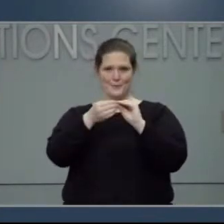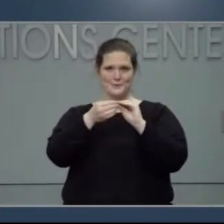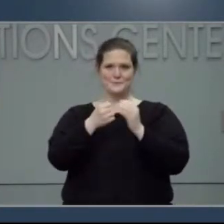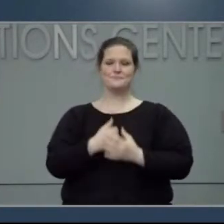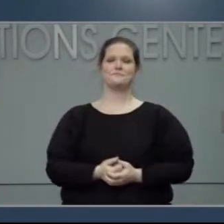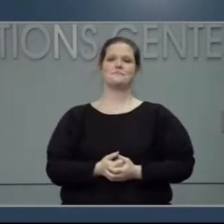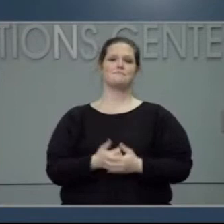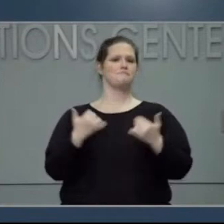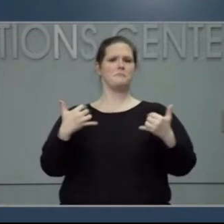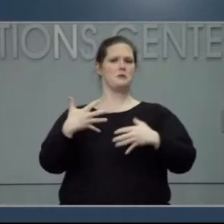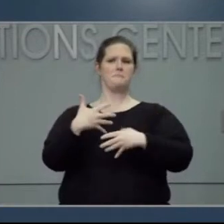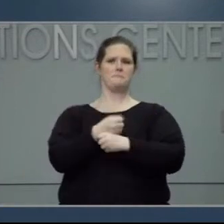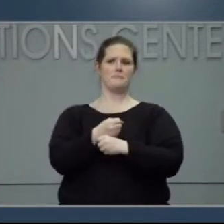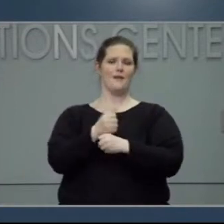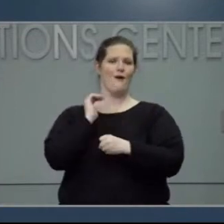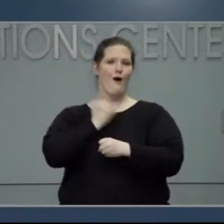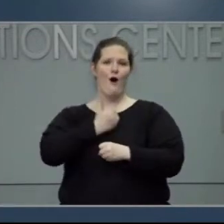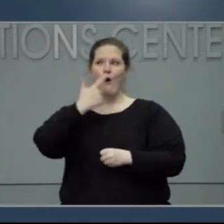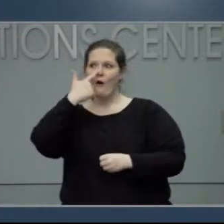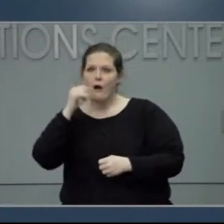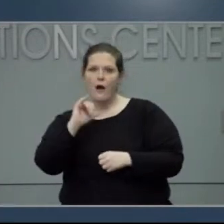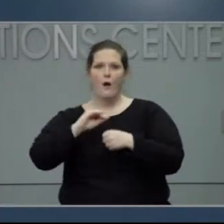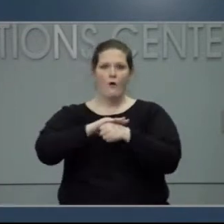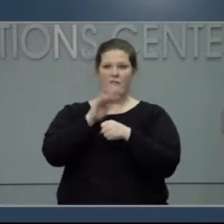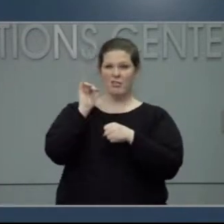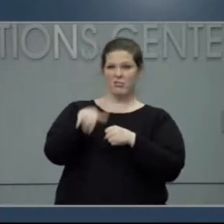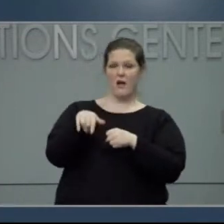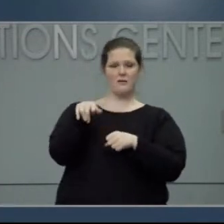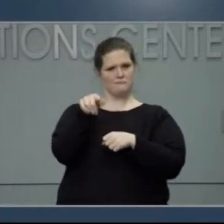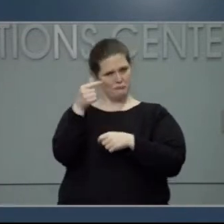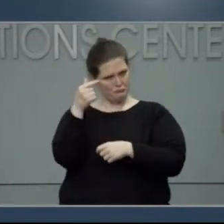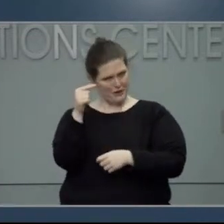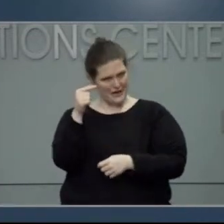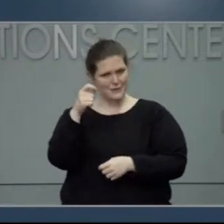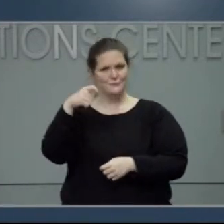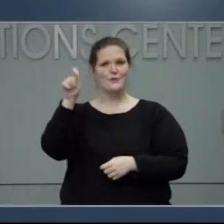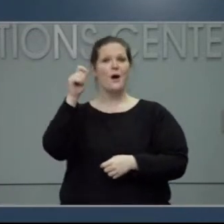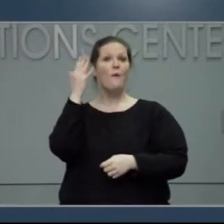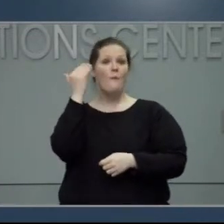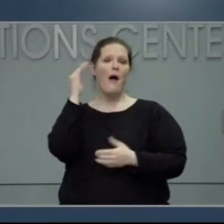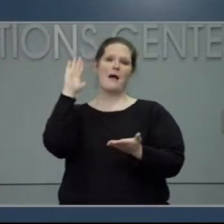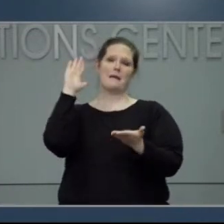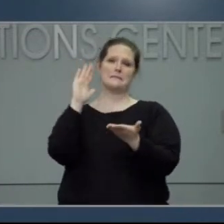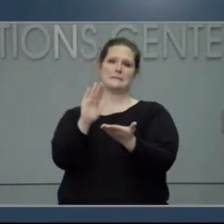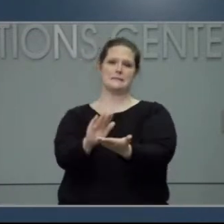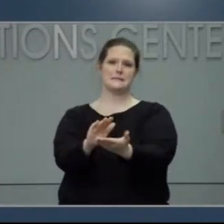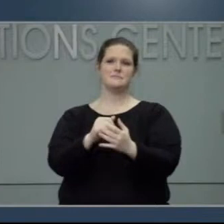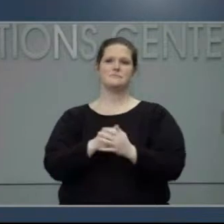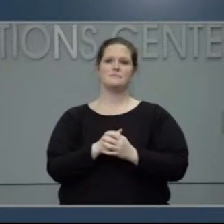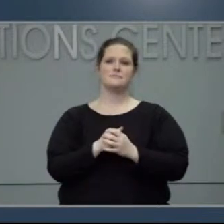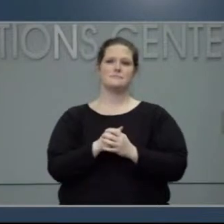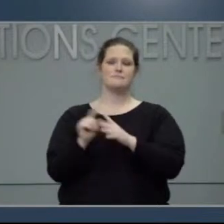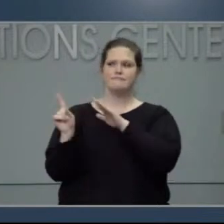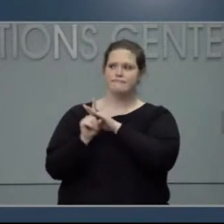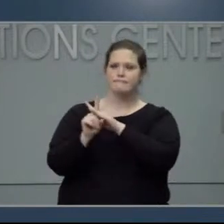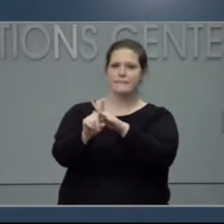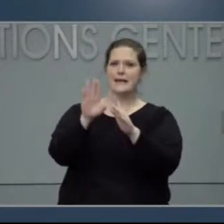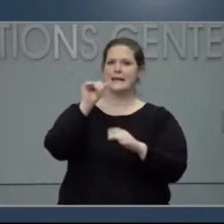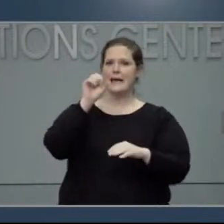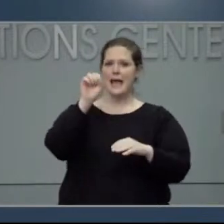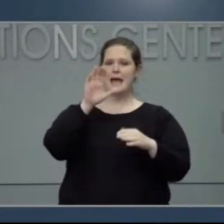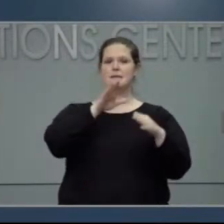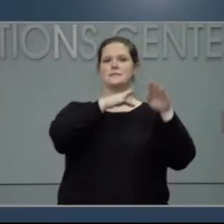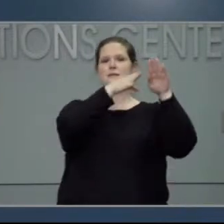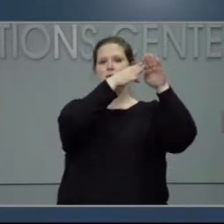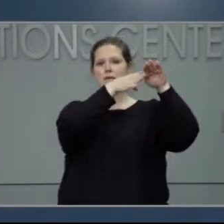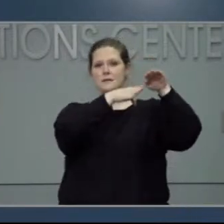we are. Our surveillance data is decreasing. It gets a green check. North Carolina's trajectory of cases is plateauing. With